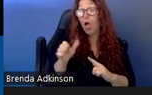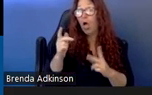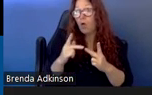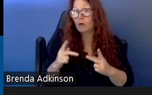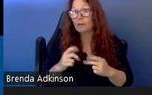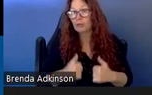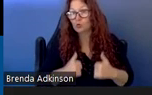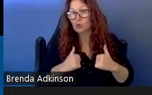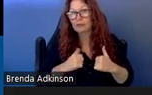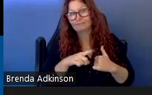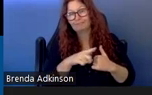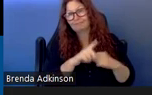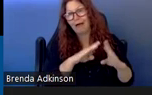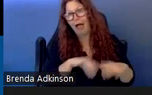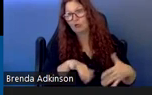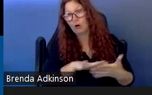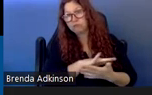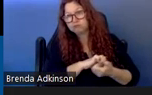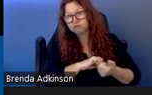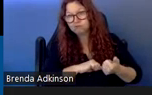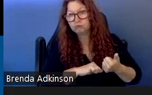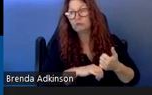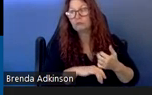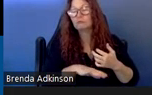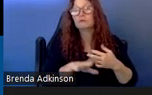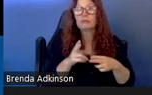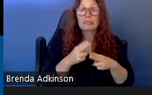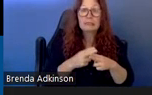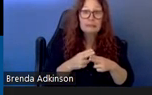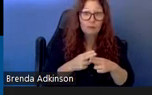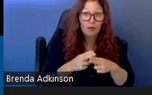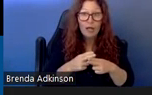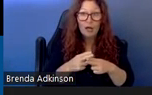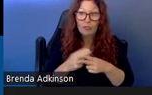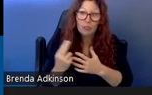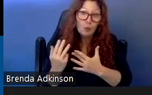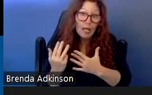housing options, things like receiving rental assistance,